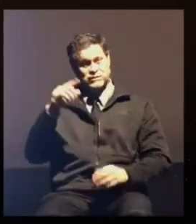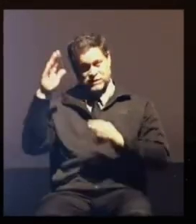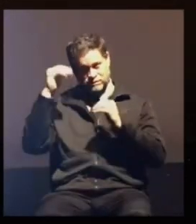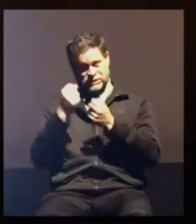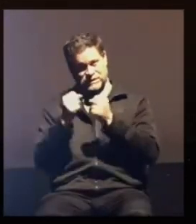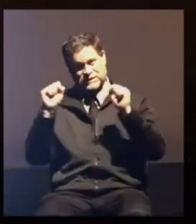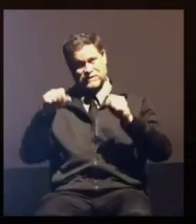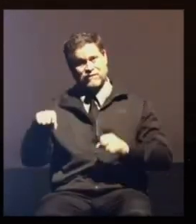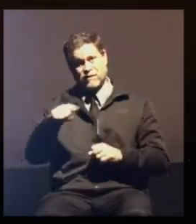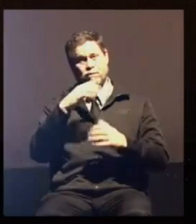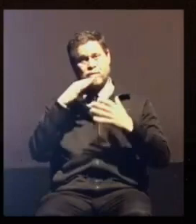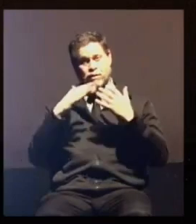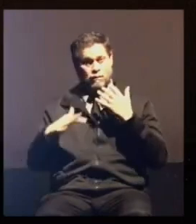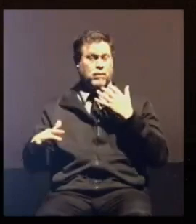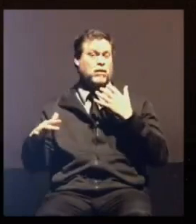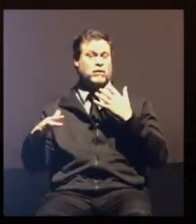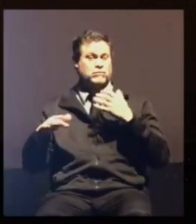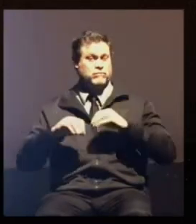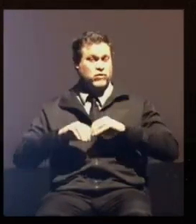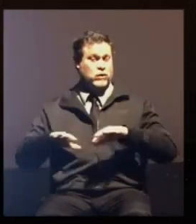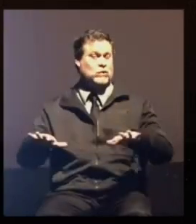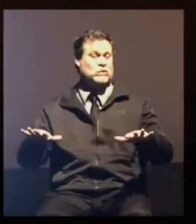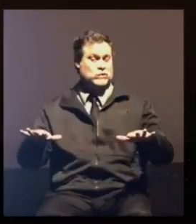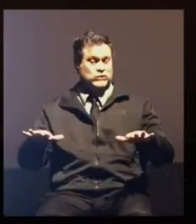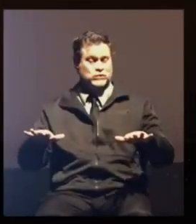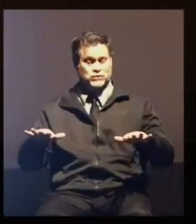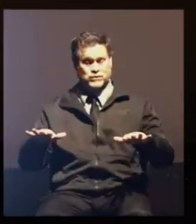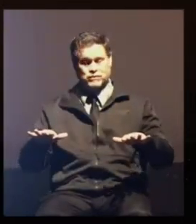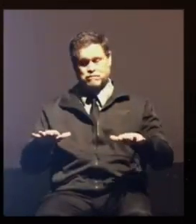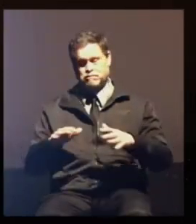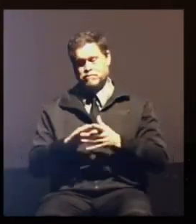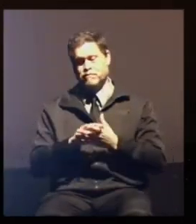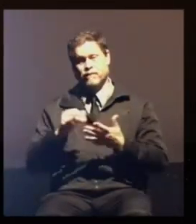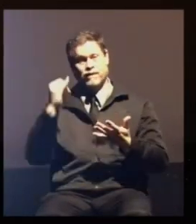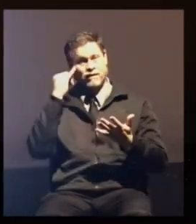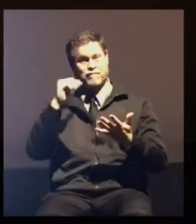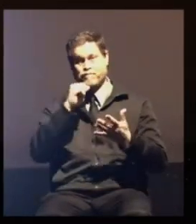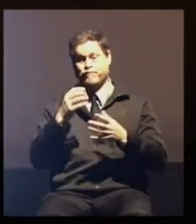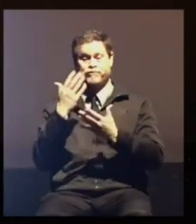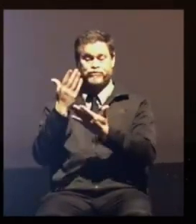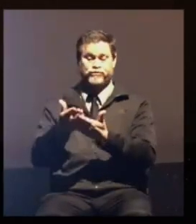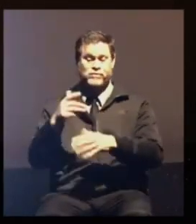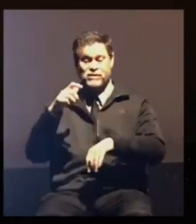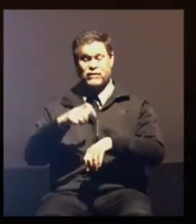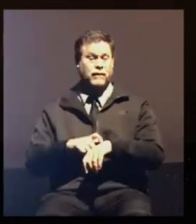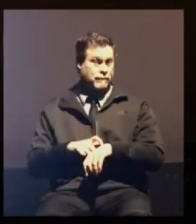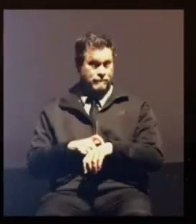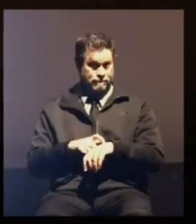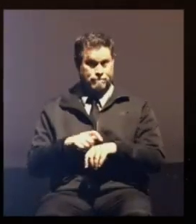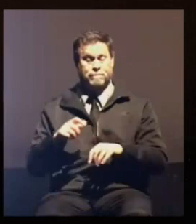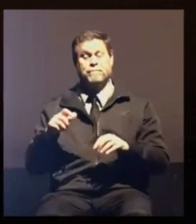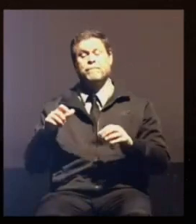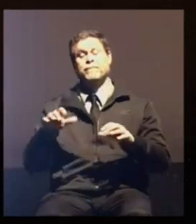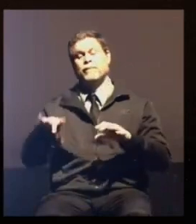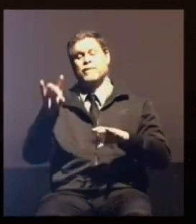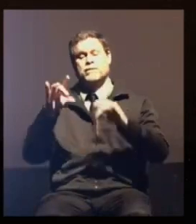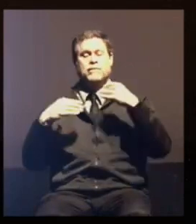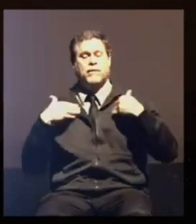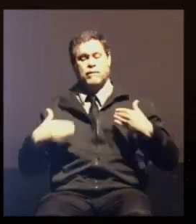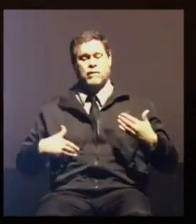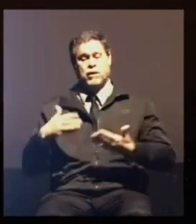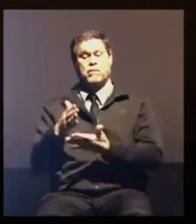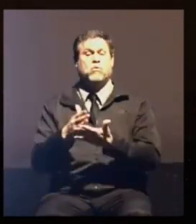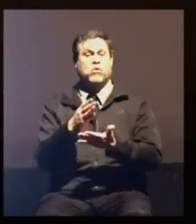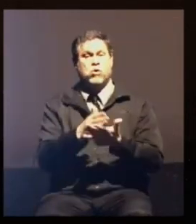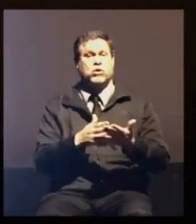to save them when the blood flowed, or if he did not get there in time, he picked up the body parts of